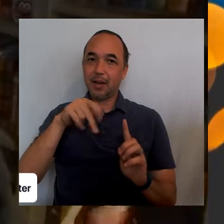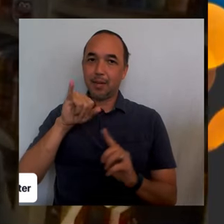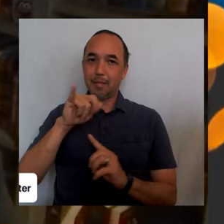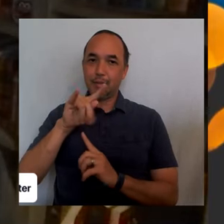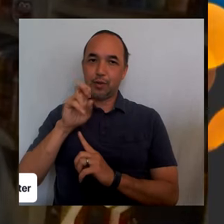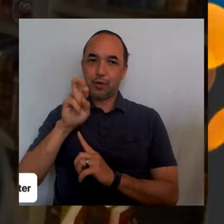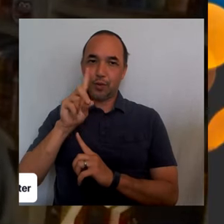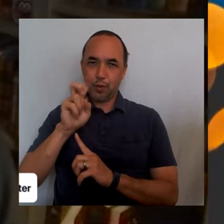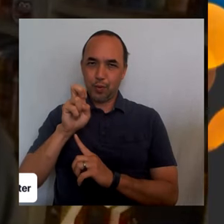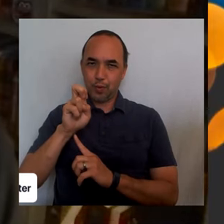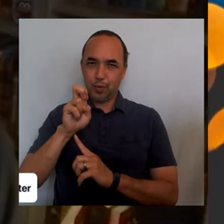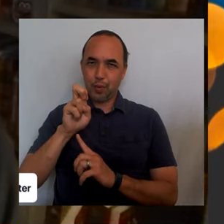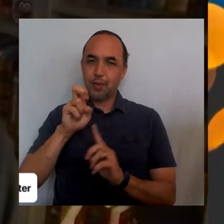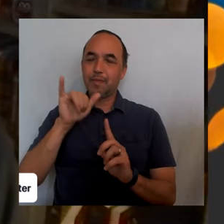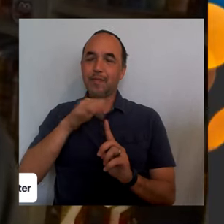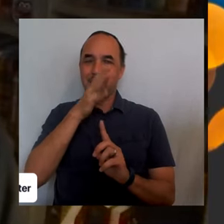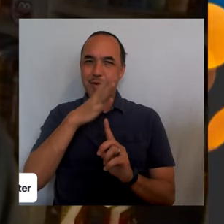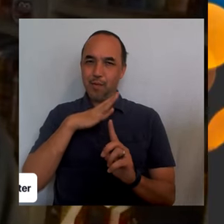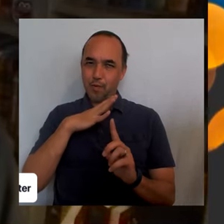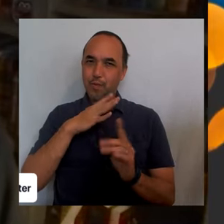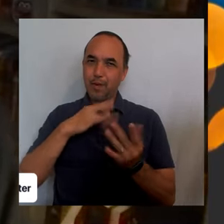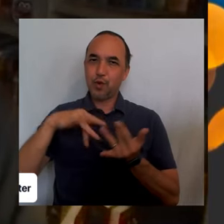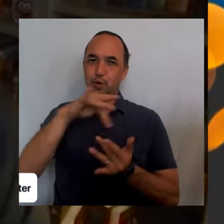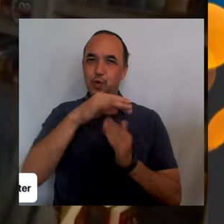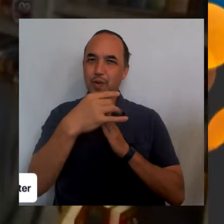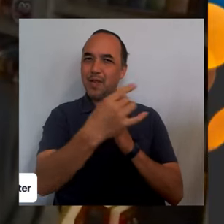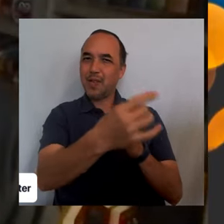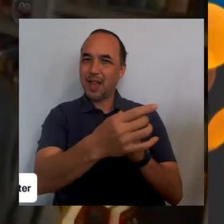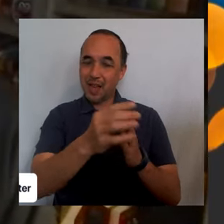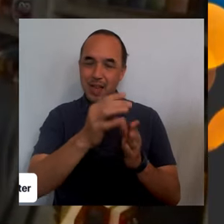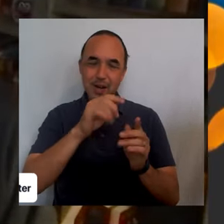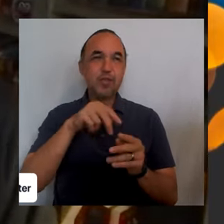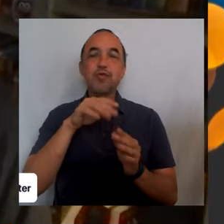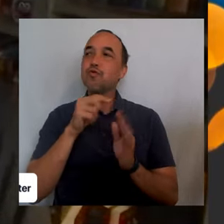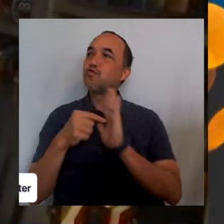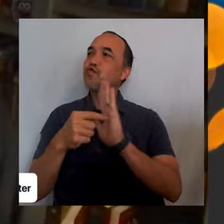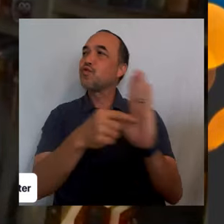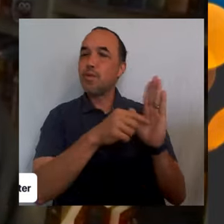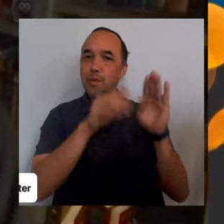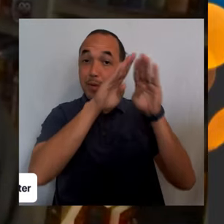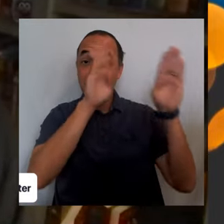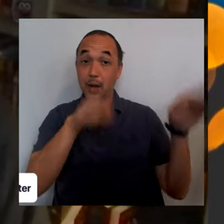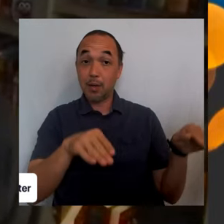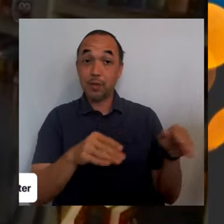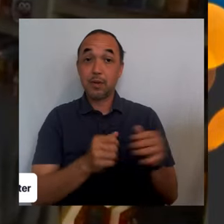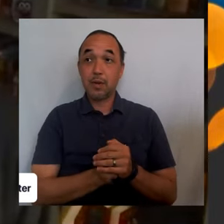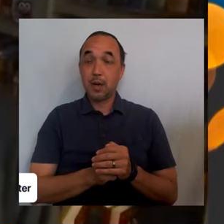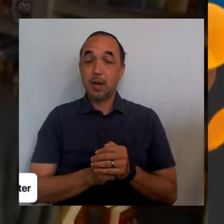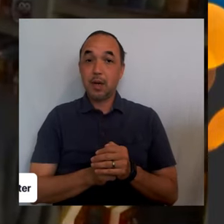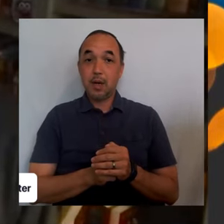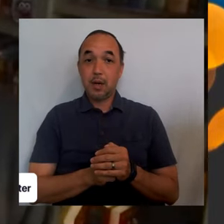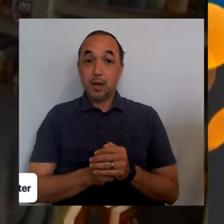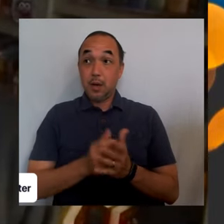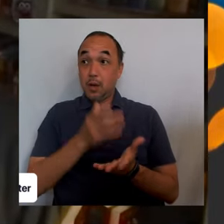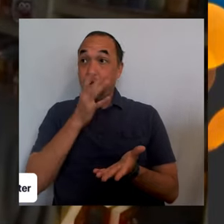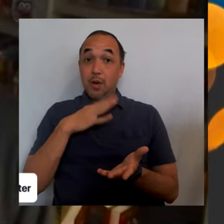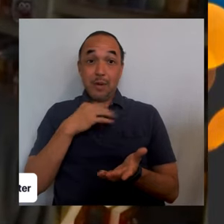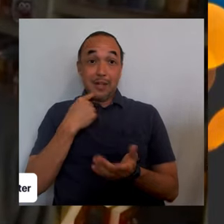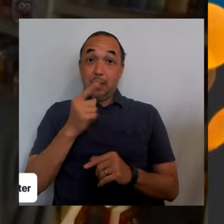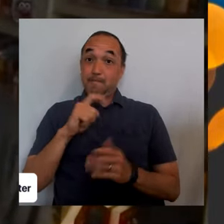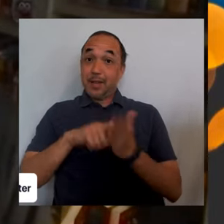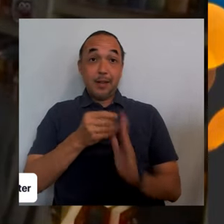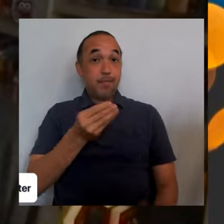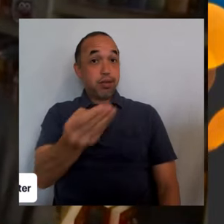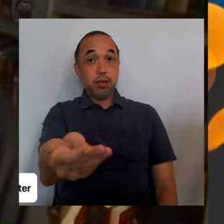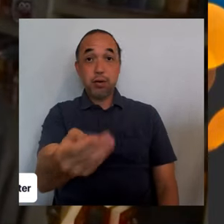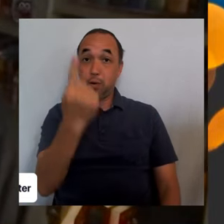us the tour. And she said that the house is yours for the whole week, and gave us the keys.